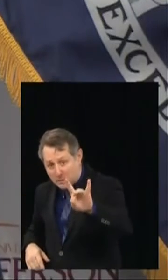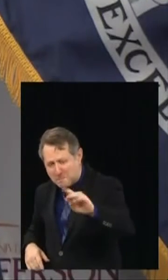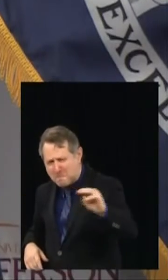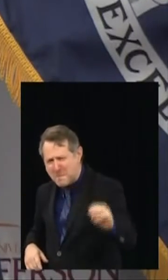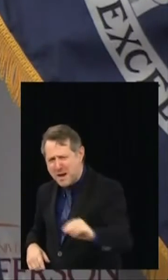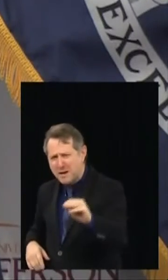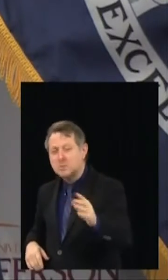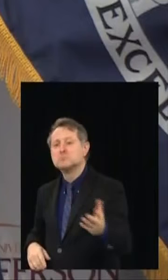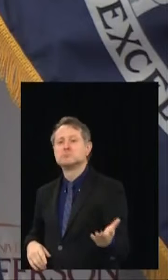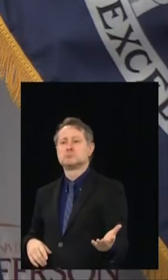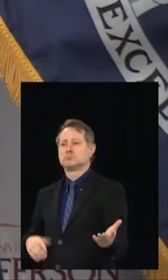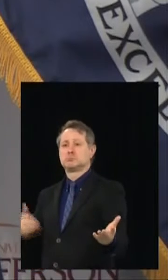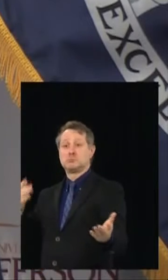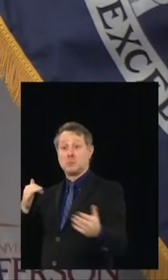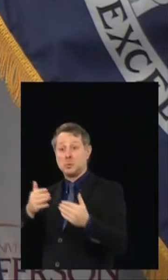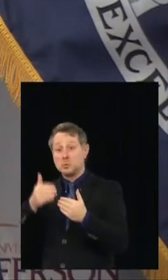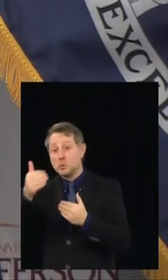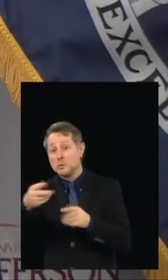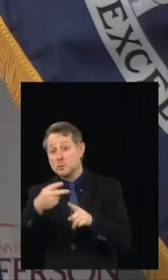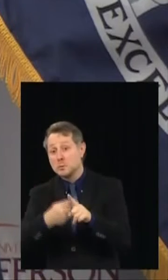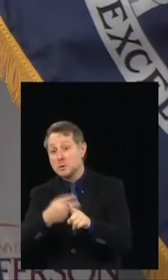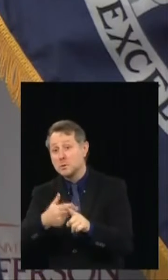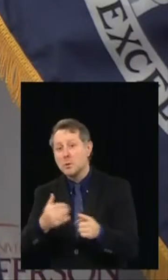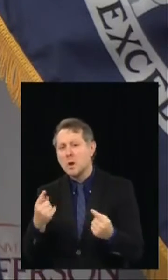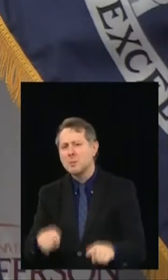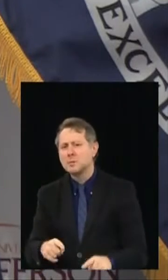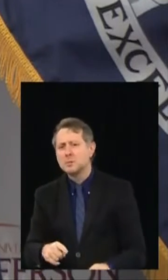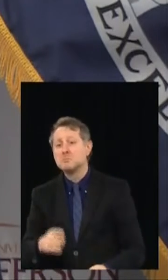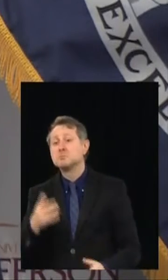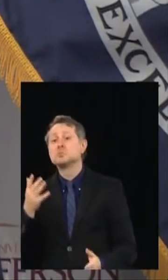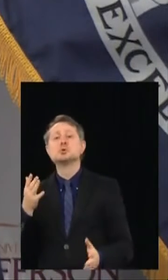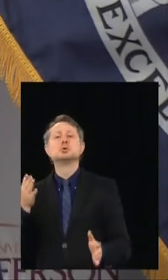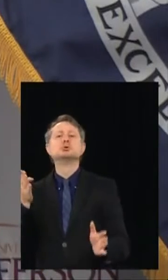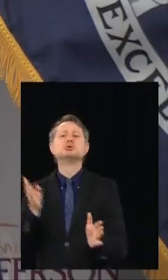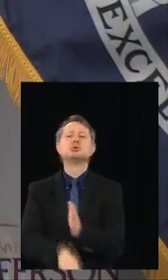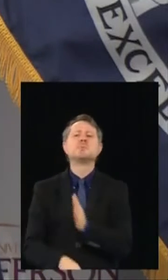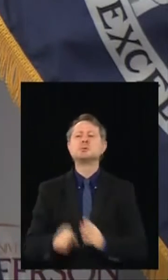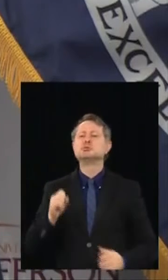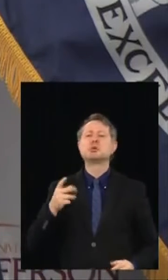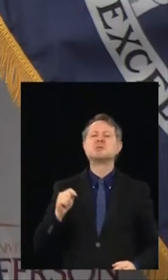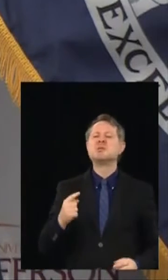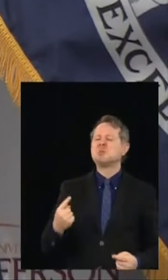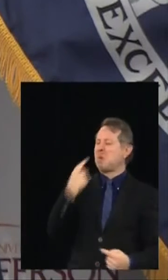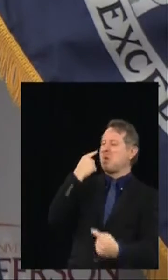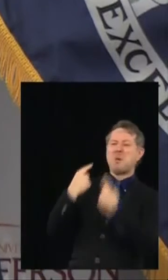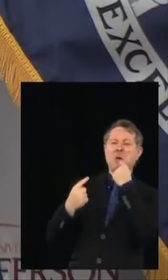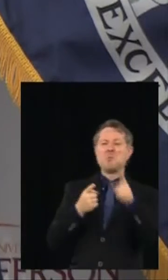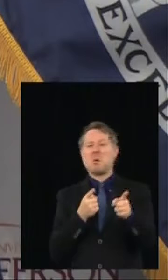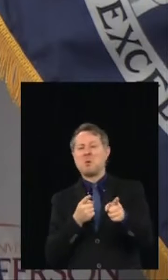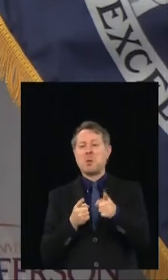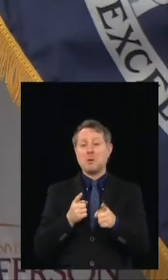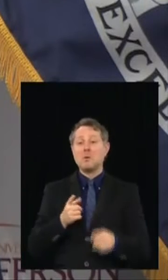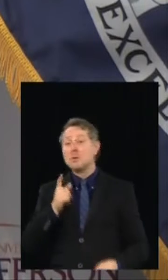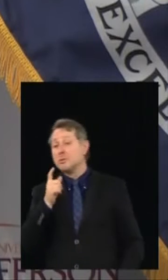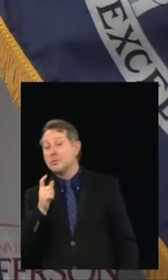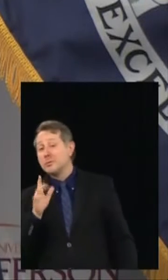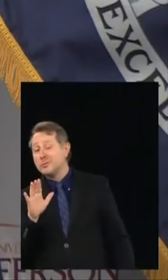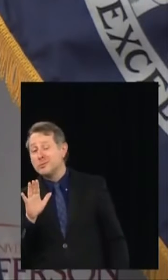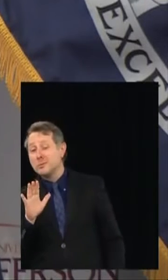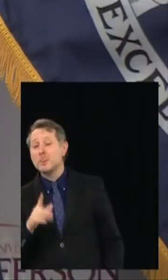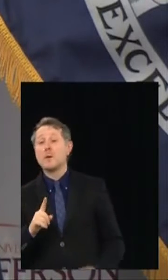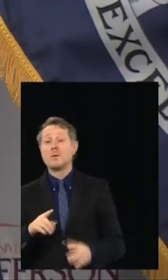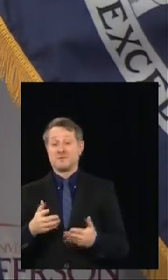going to happen 2 months from now? I'll tell you what the cheap shot will be from a politician. A few months from now, when this is over,